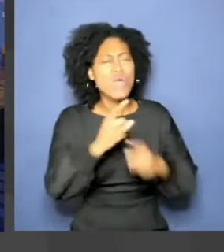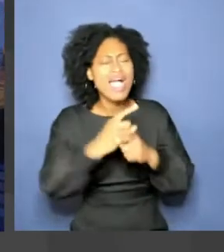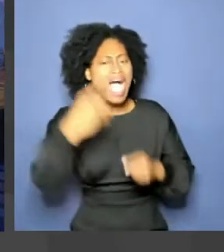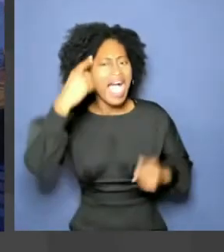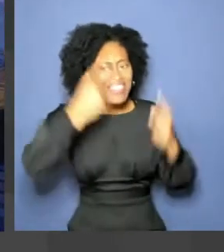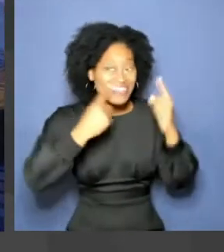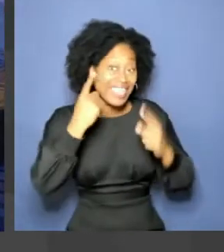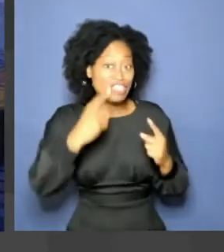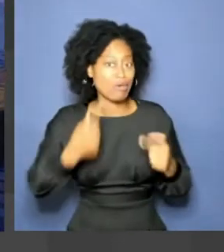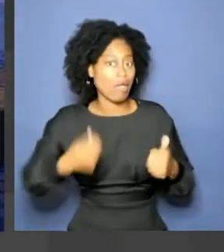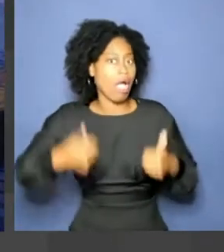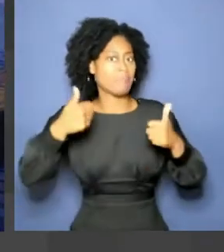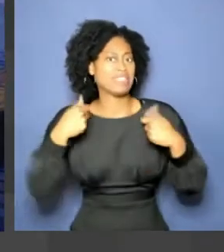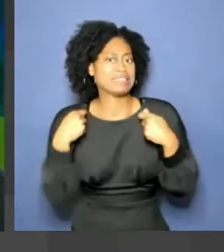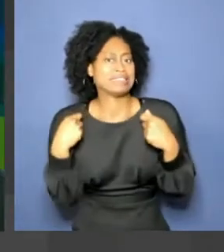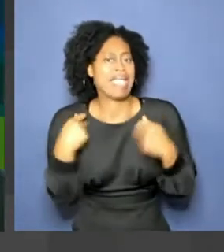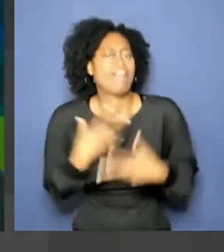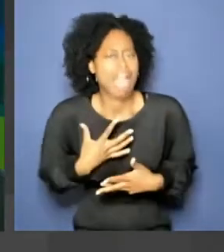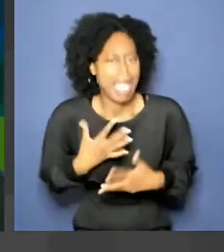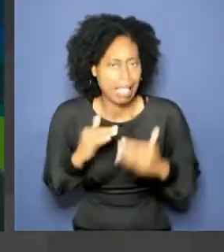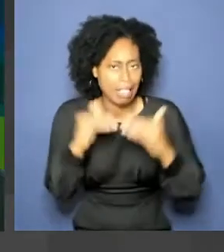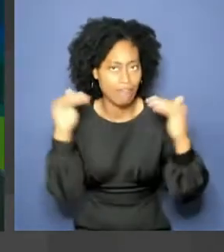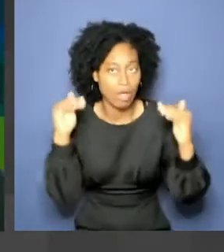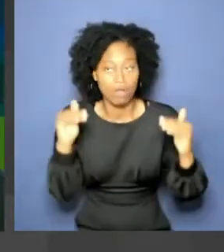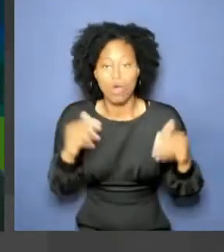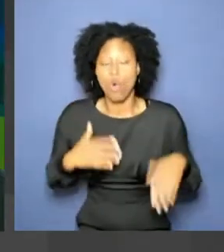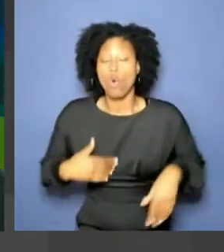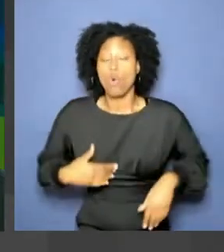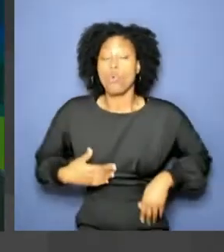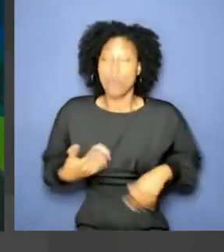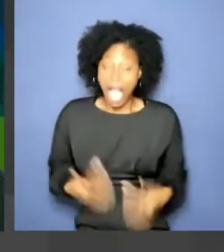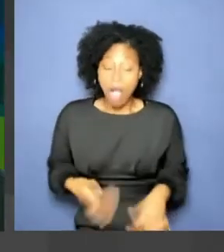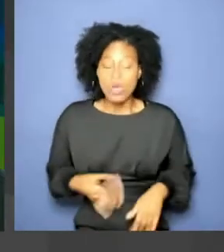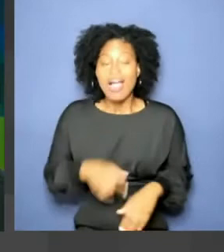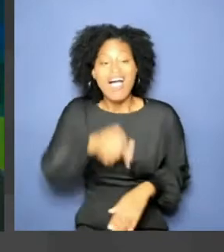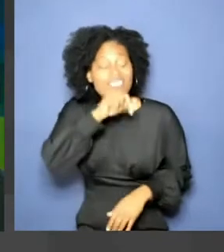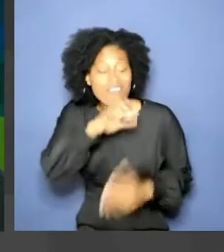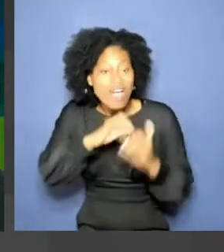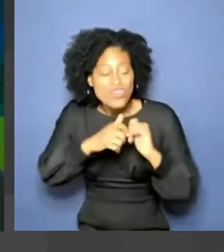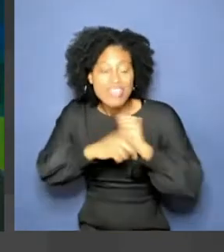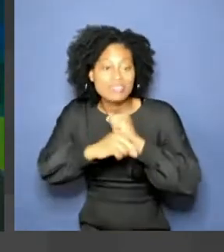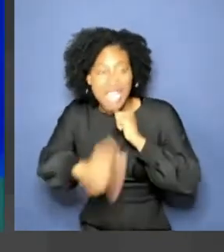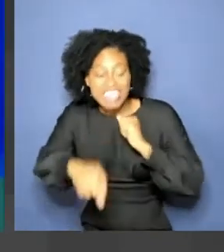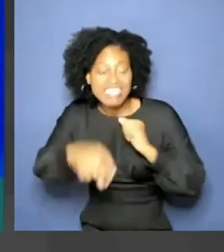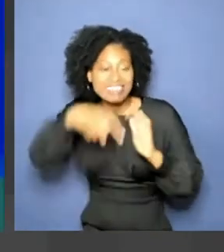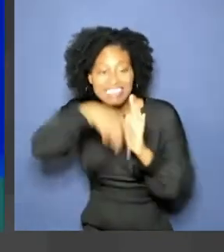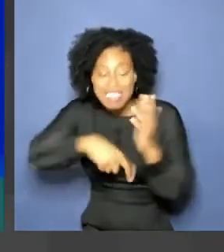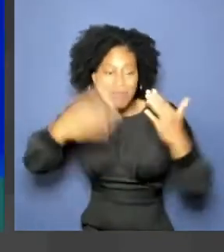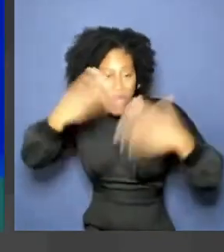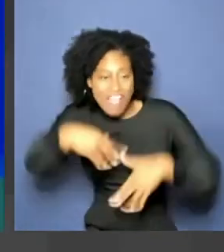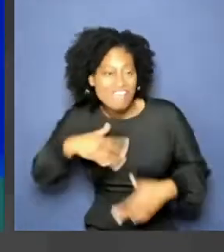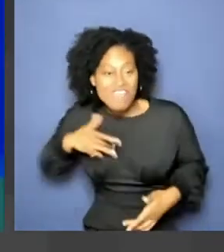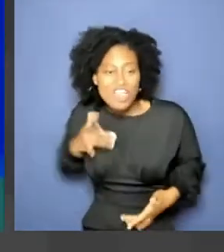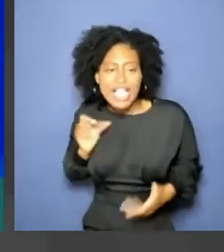the terrifying level, Brandon. And I just love how much you've expanded the deep dark to feel it's so